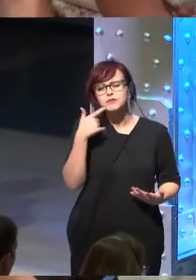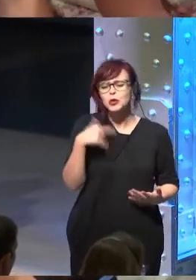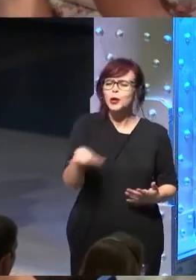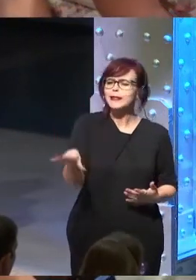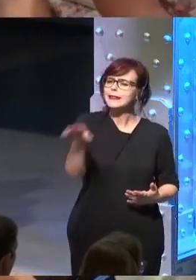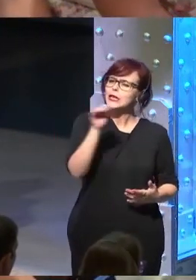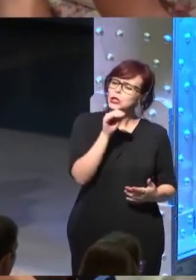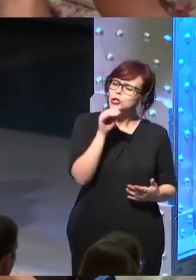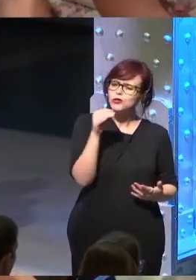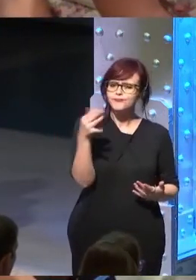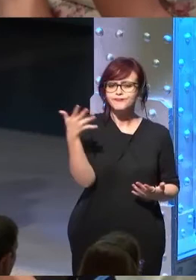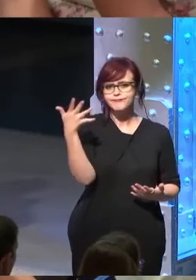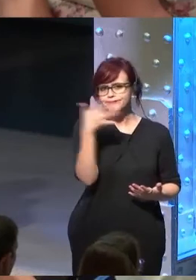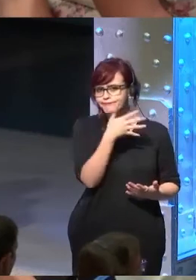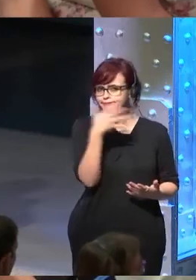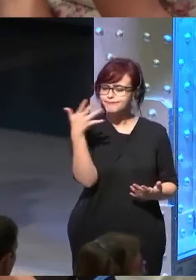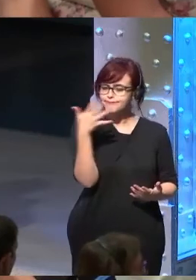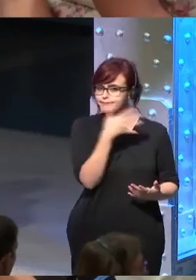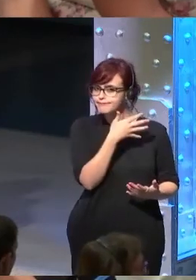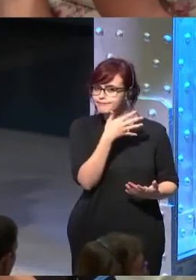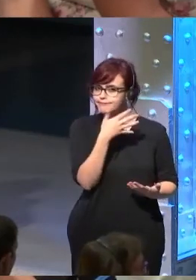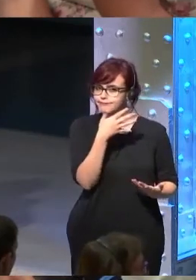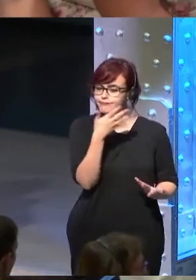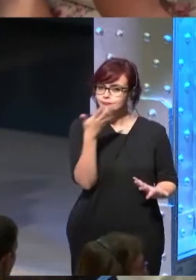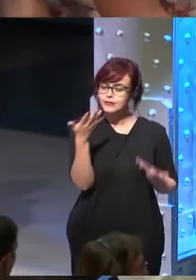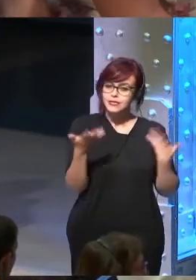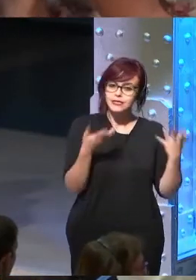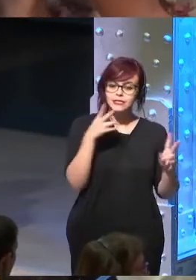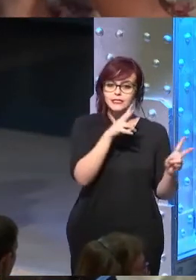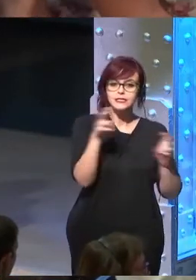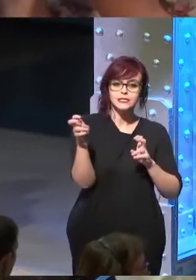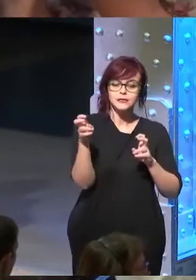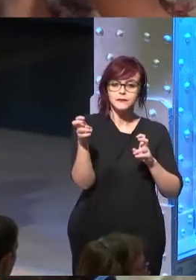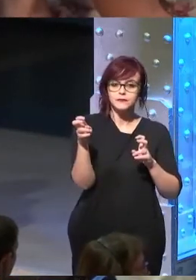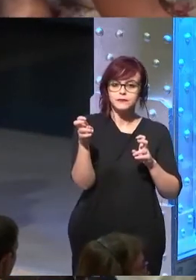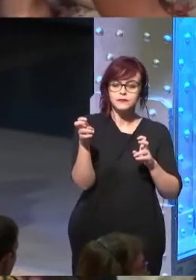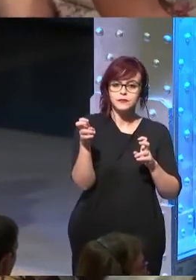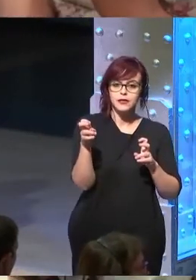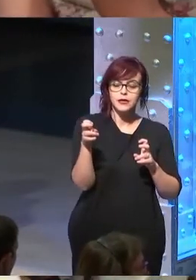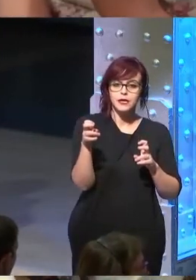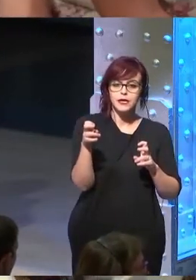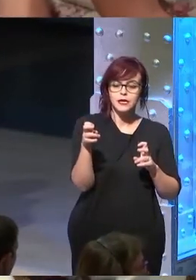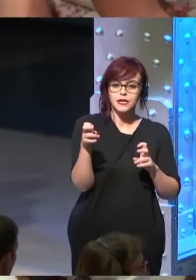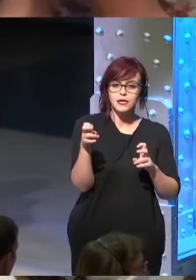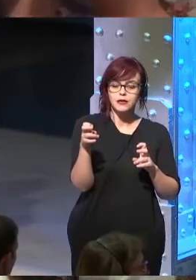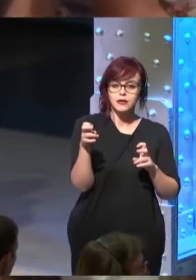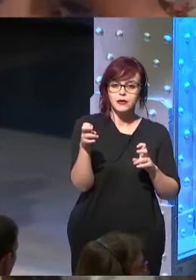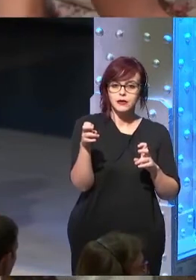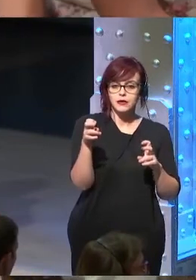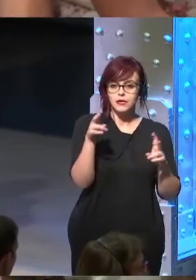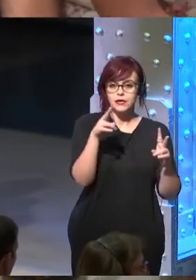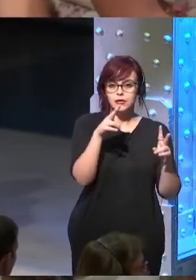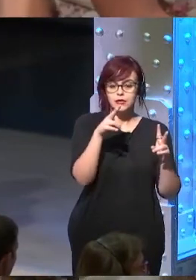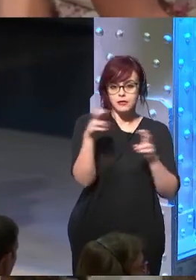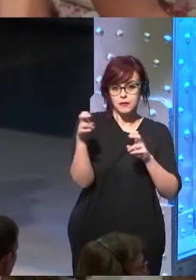power about possession, about having it, since in the public sphere there is a limited amount of